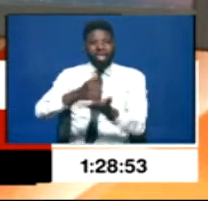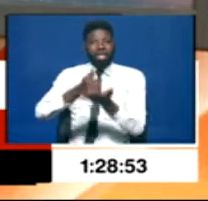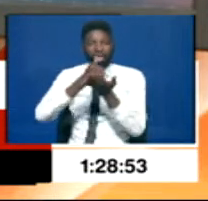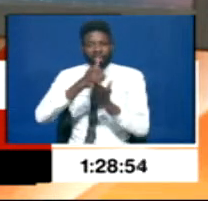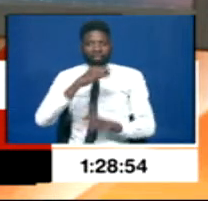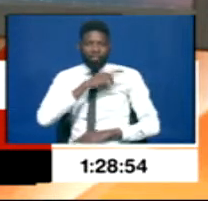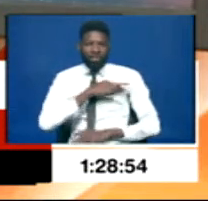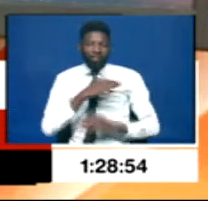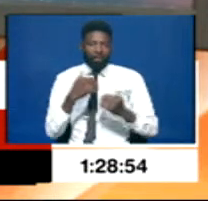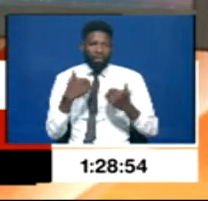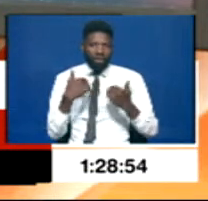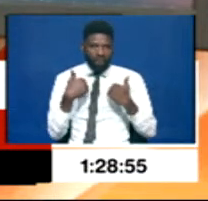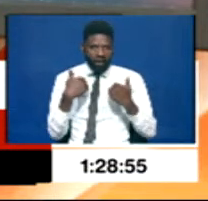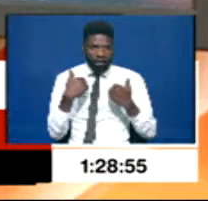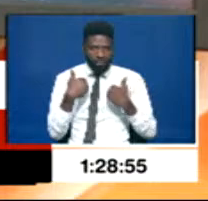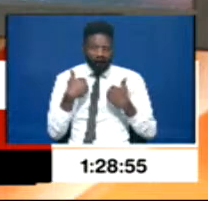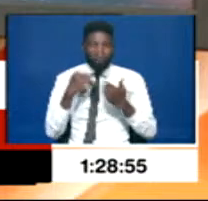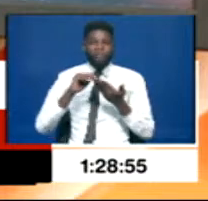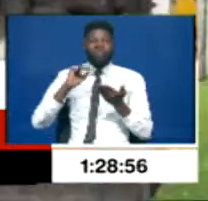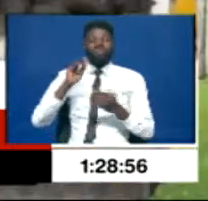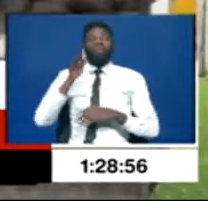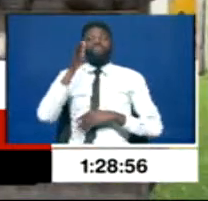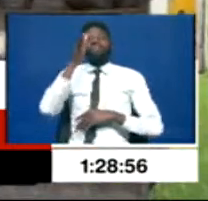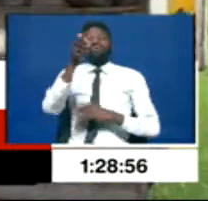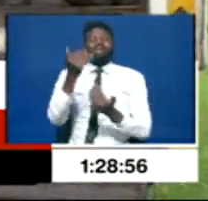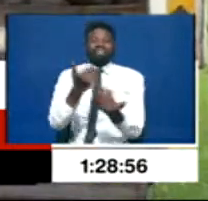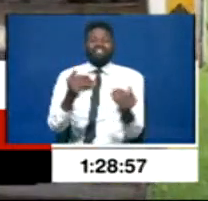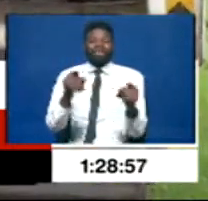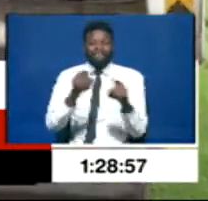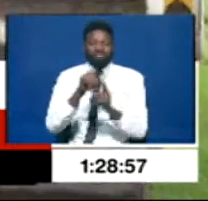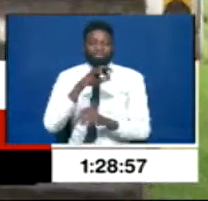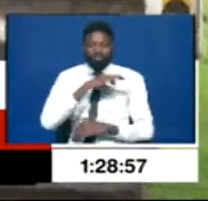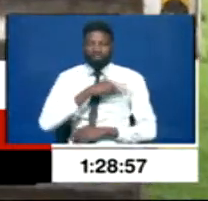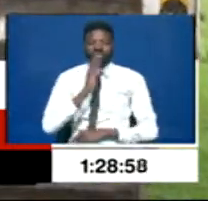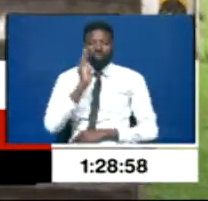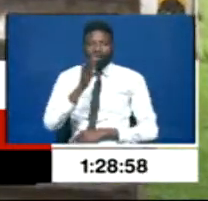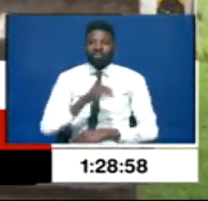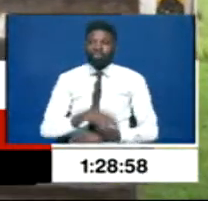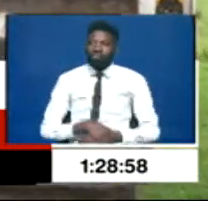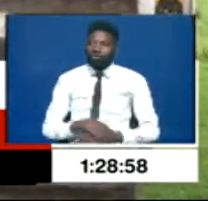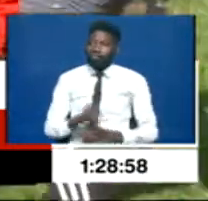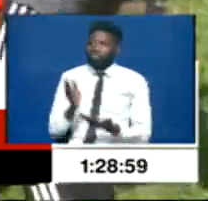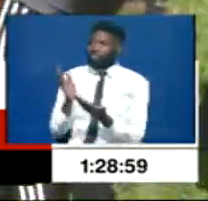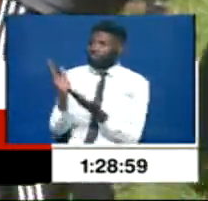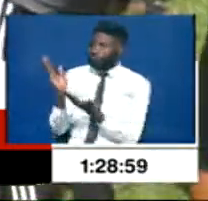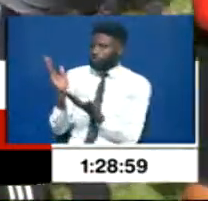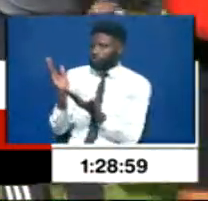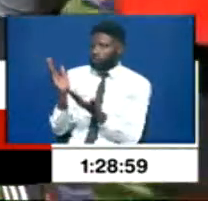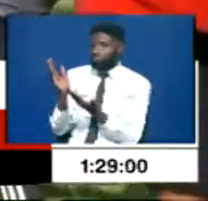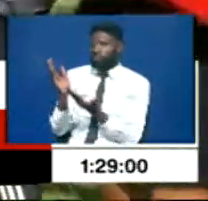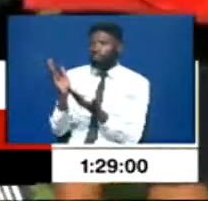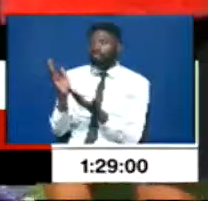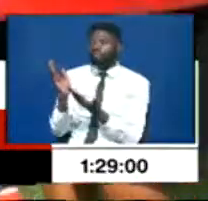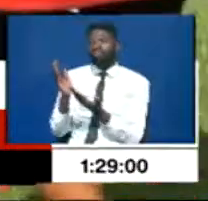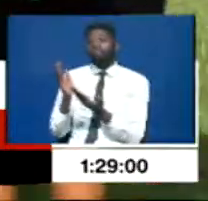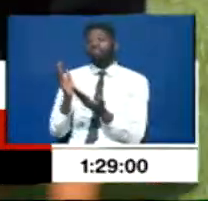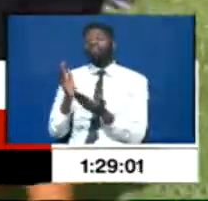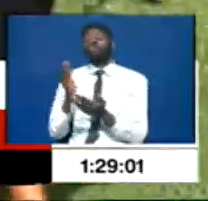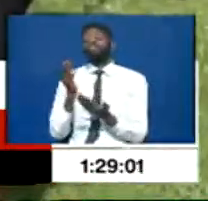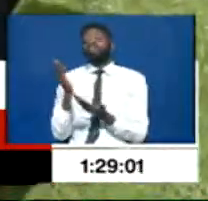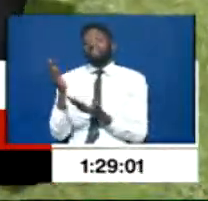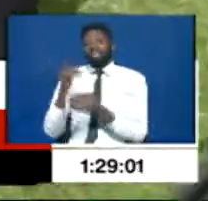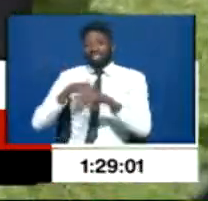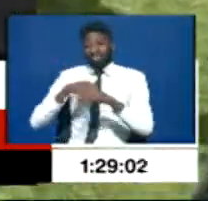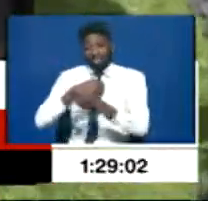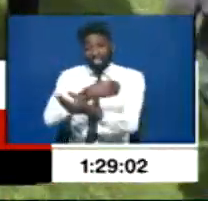would benefit even generations to come. During the distribution of the macadamia seedlings, Thika Town MP Patrick Wenaina,